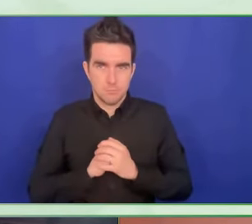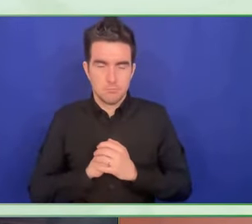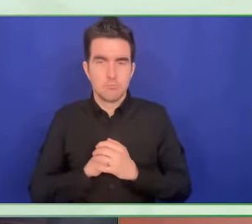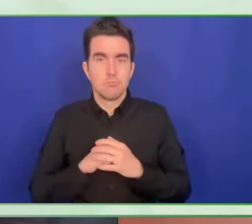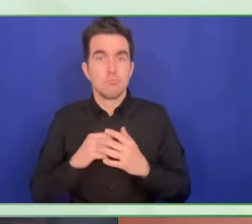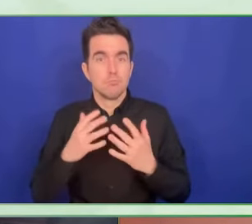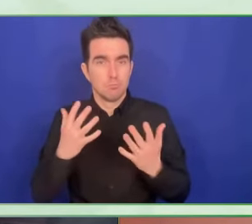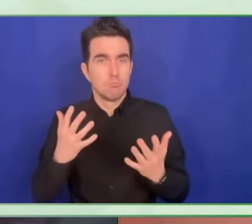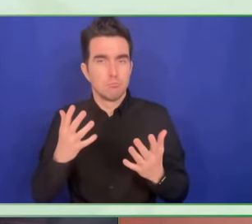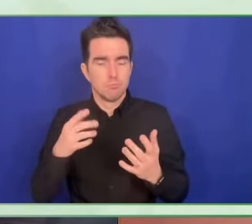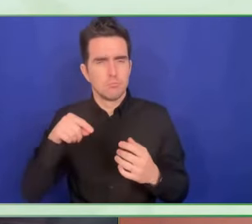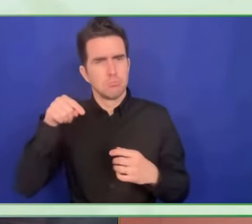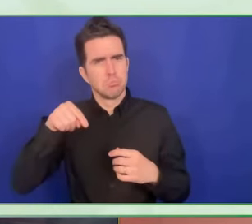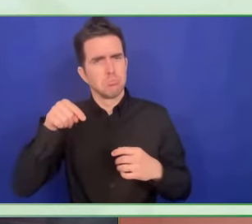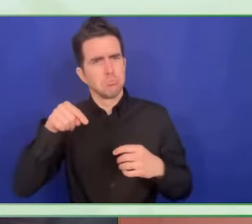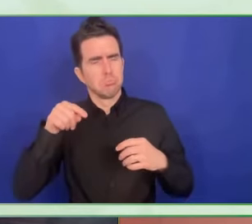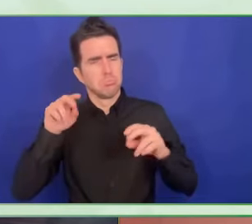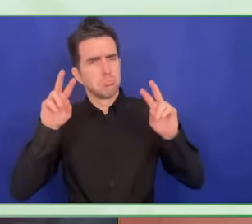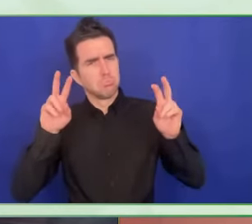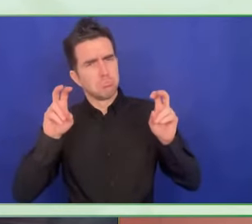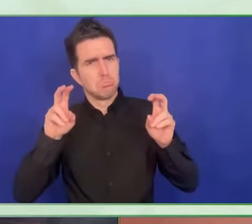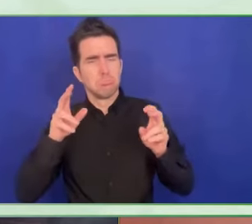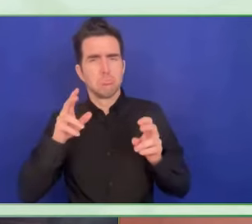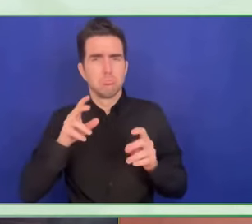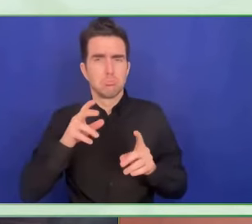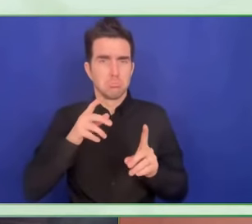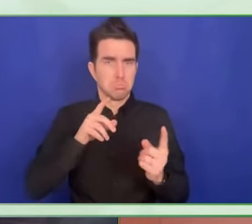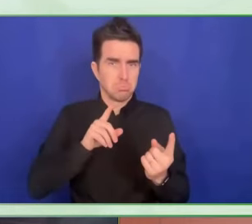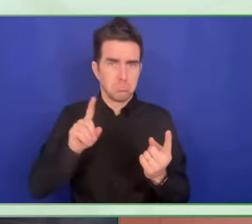as possible in our projects and approaches.